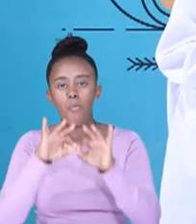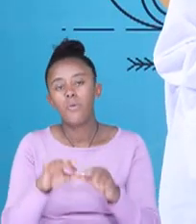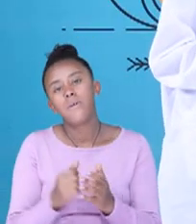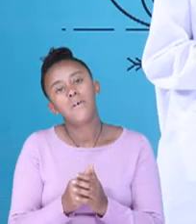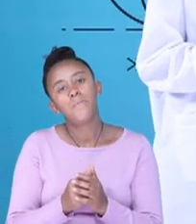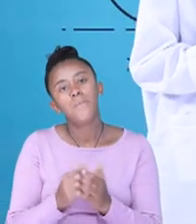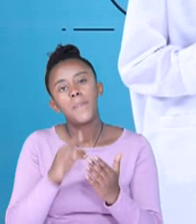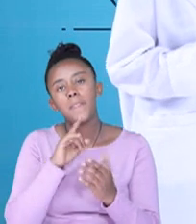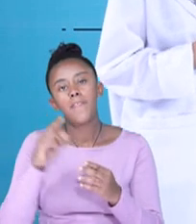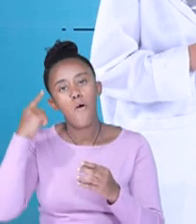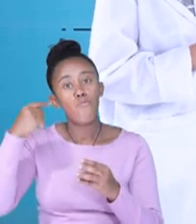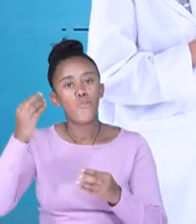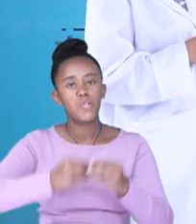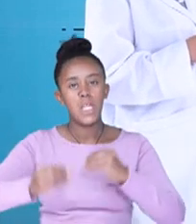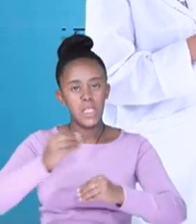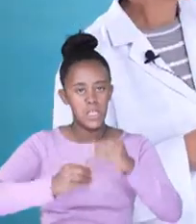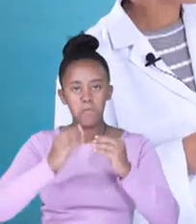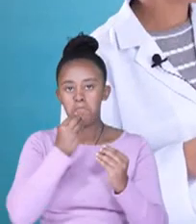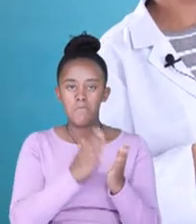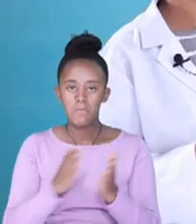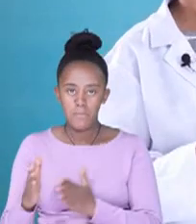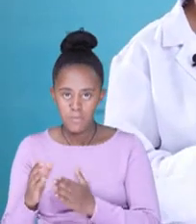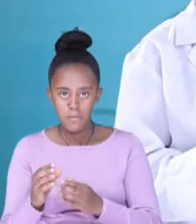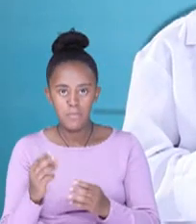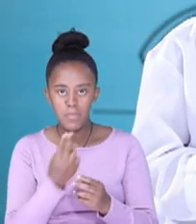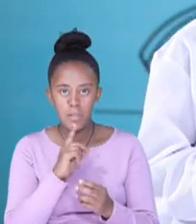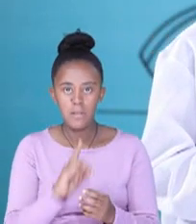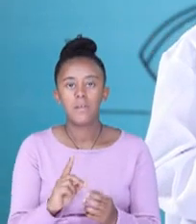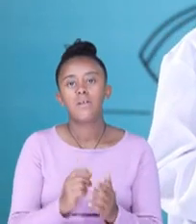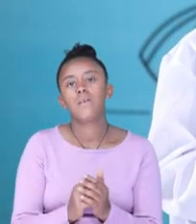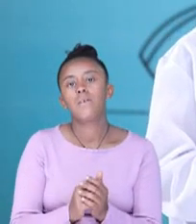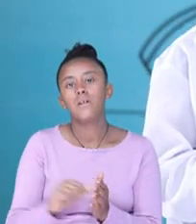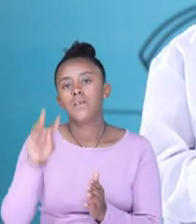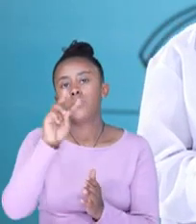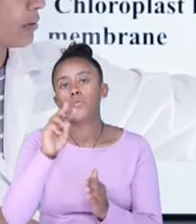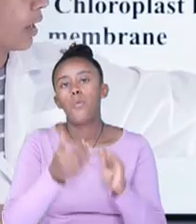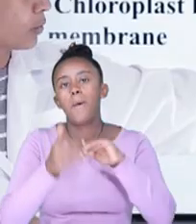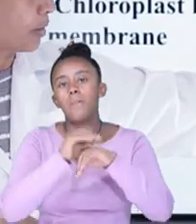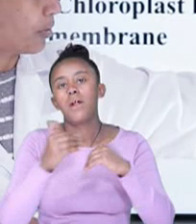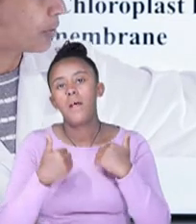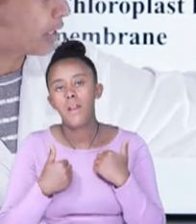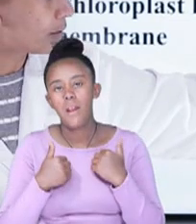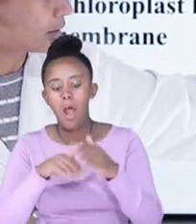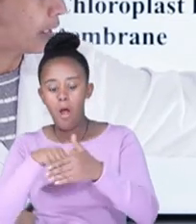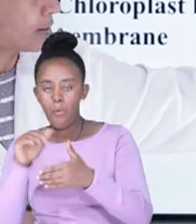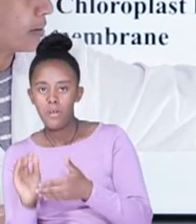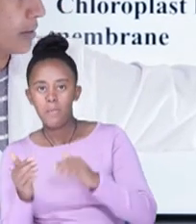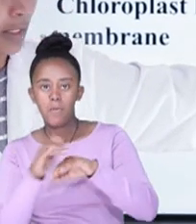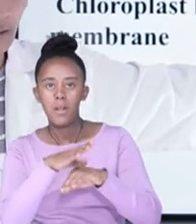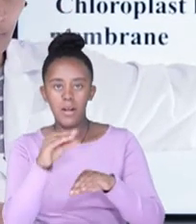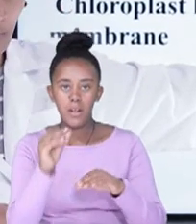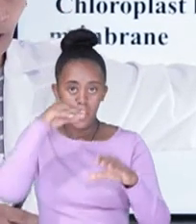role in photosynthesis. Structurally, chloroplast has 2 membranes, outer membrane